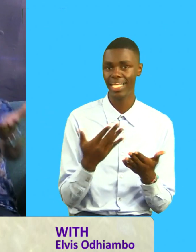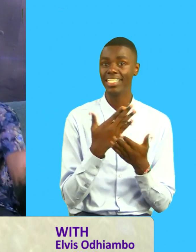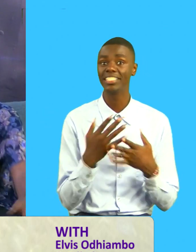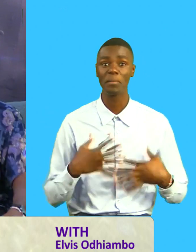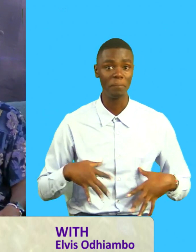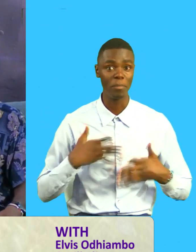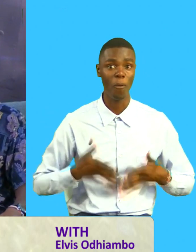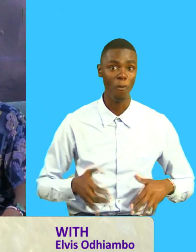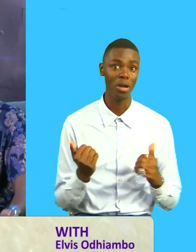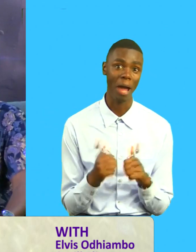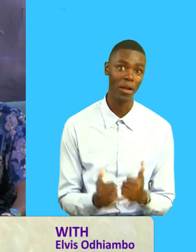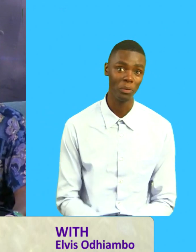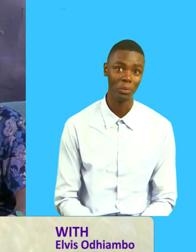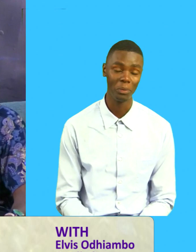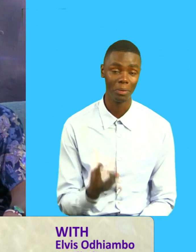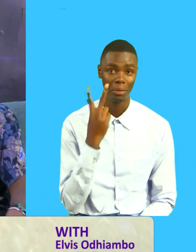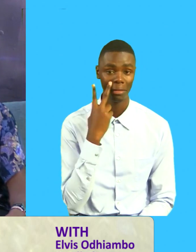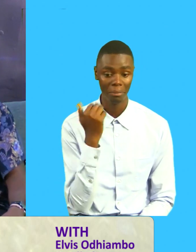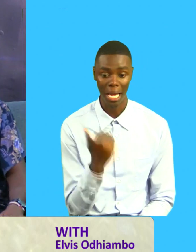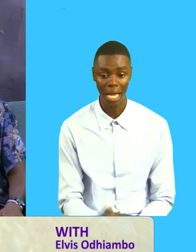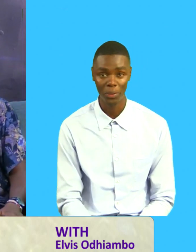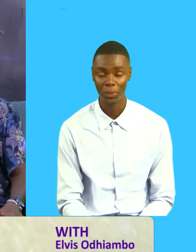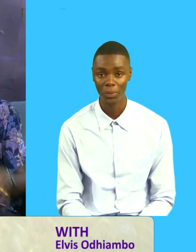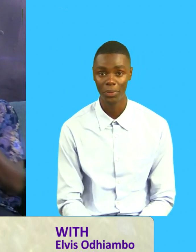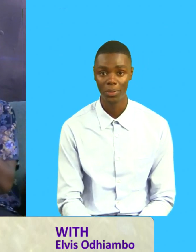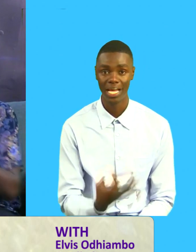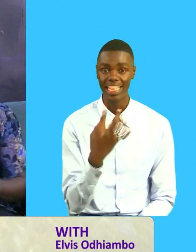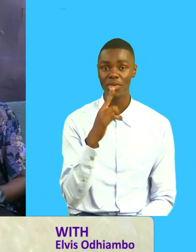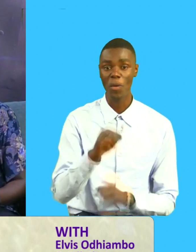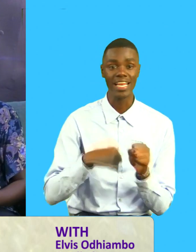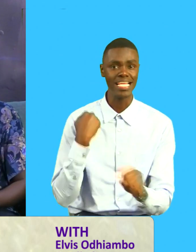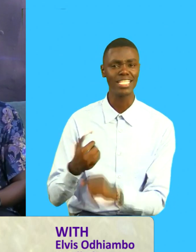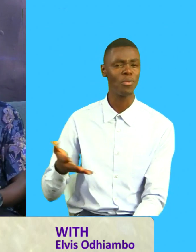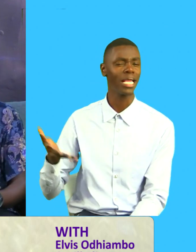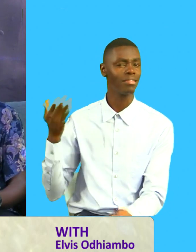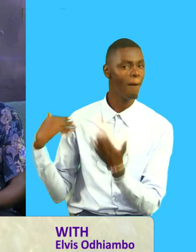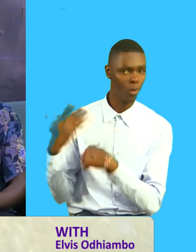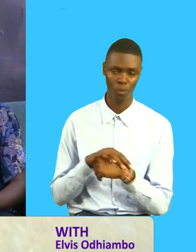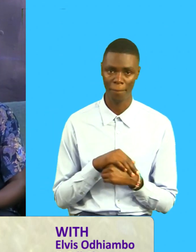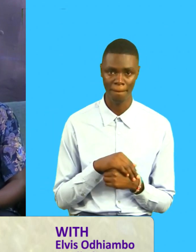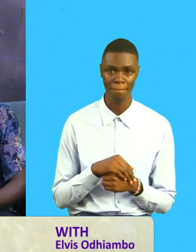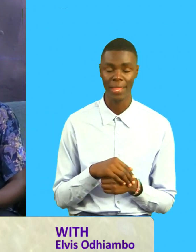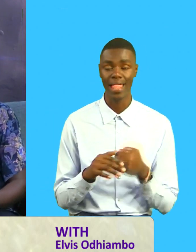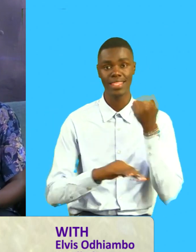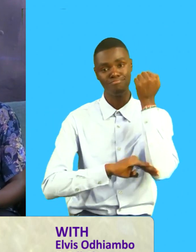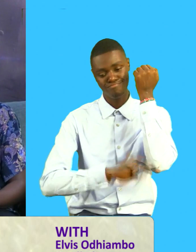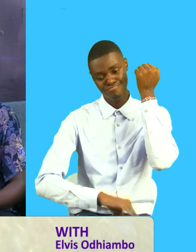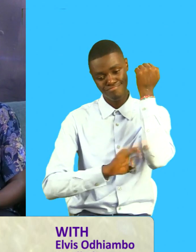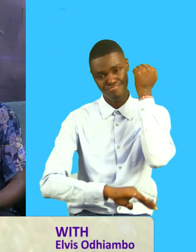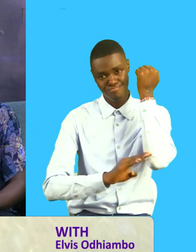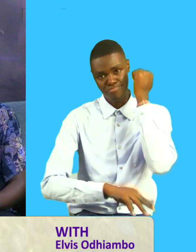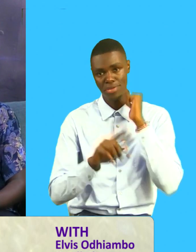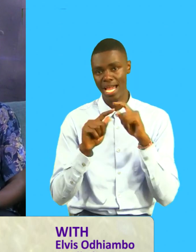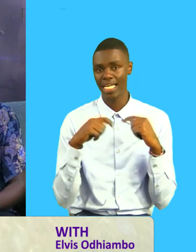here did not see the day, the light of day. All right, but then the relegated teams, we